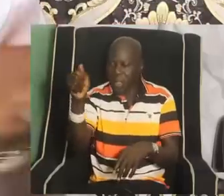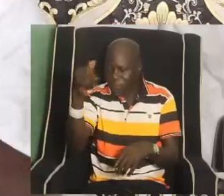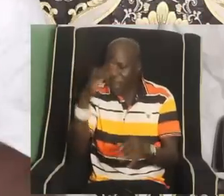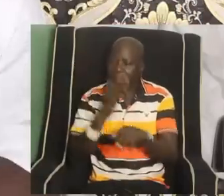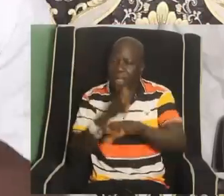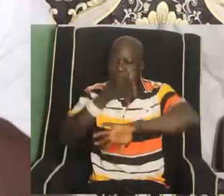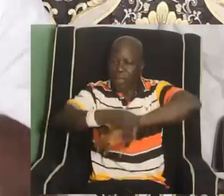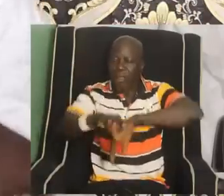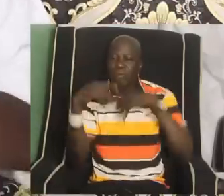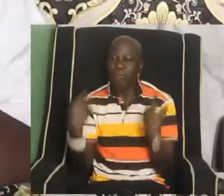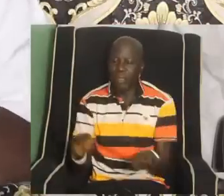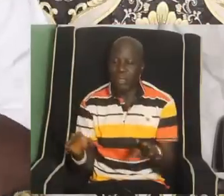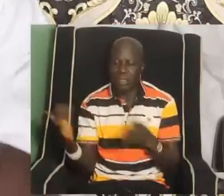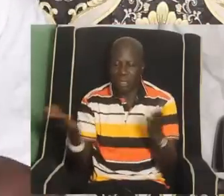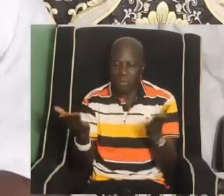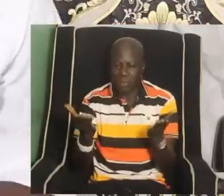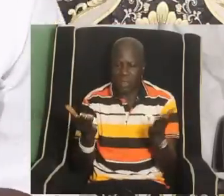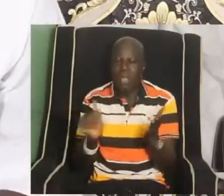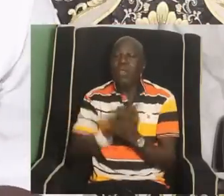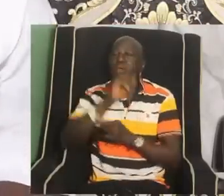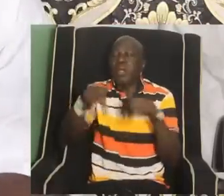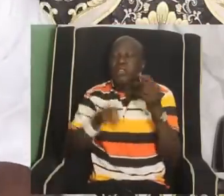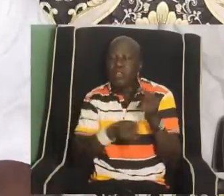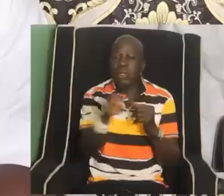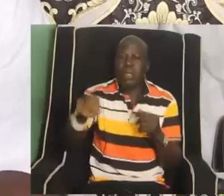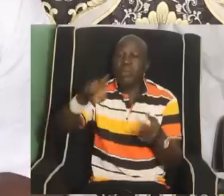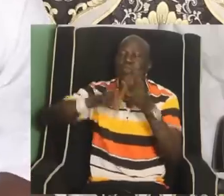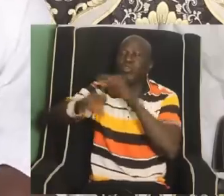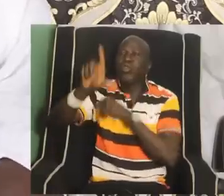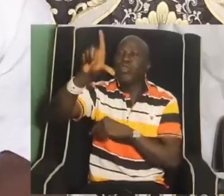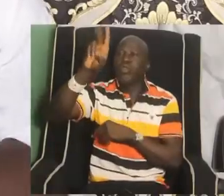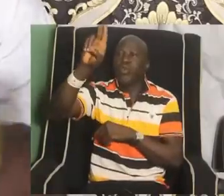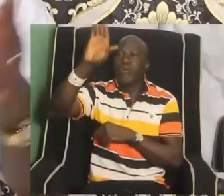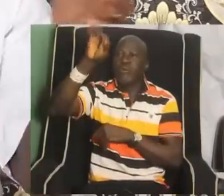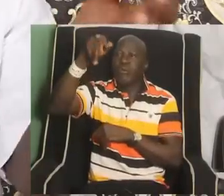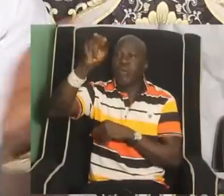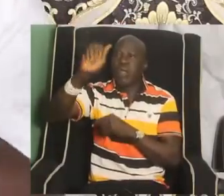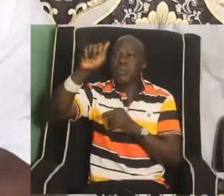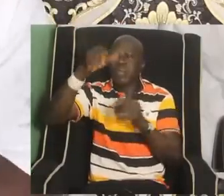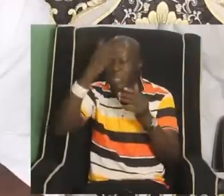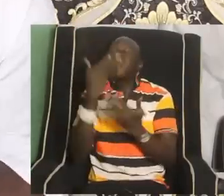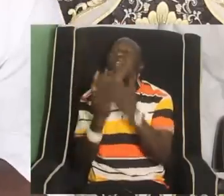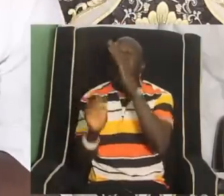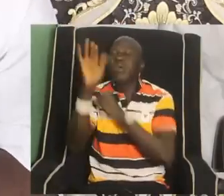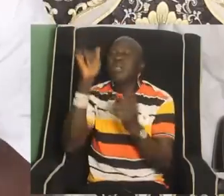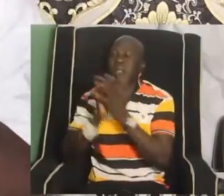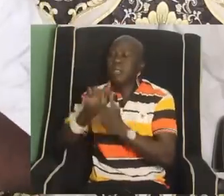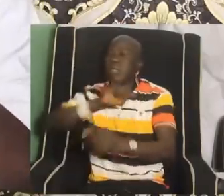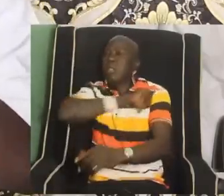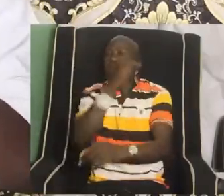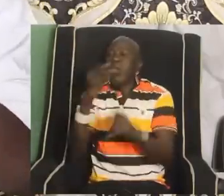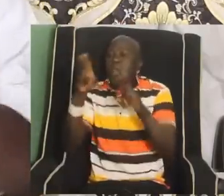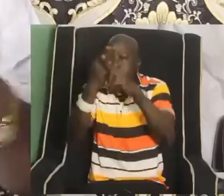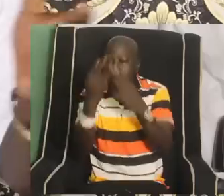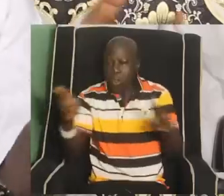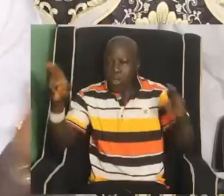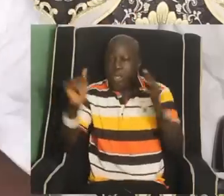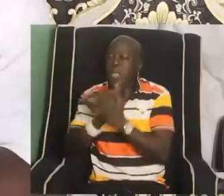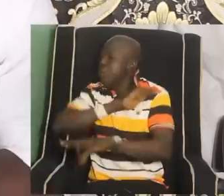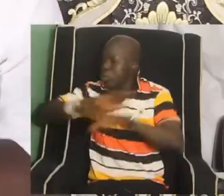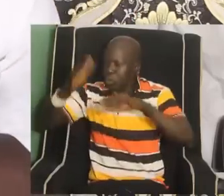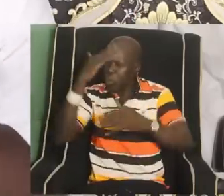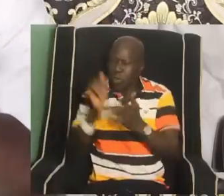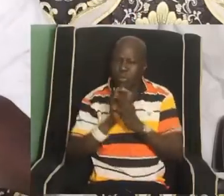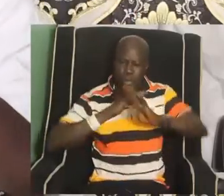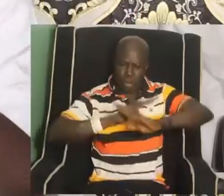ba ti pari. Immediately around the service. O ti lu fu ape. We are going to lu fu ape. Olo kuku se olude. Thank God there is only. Me, I don't